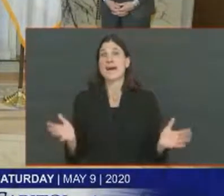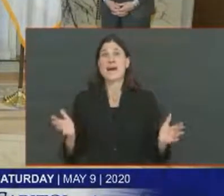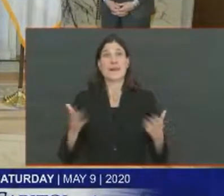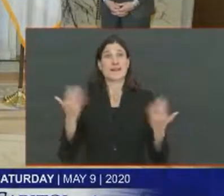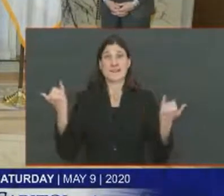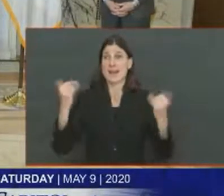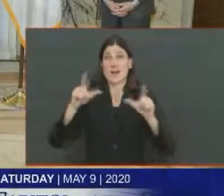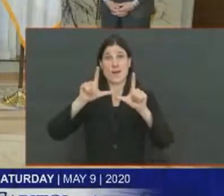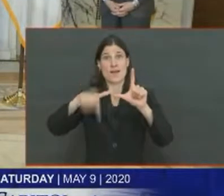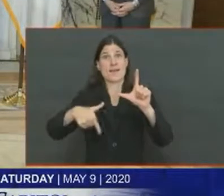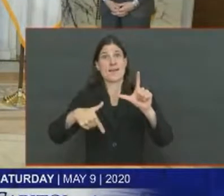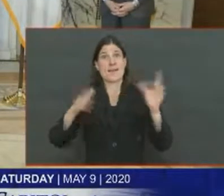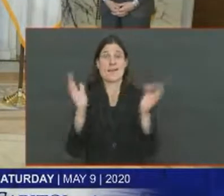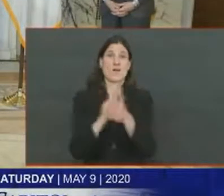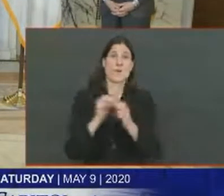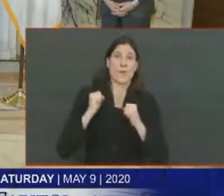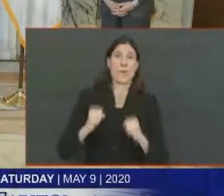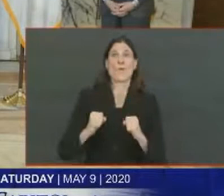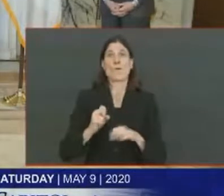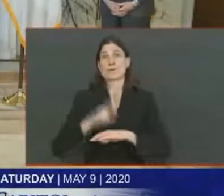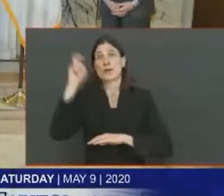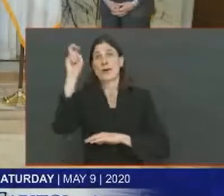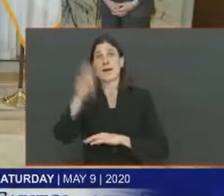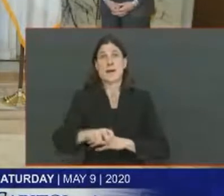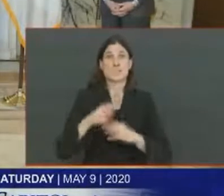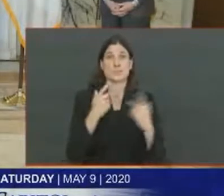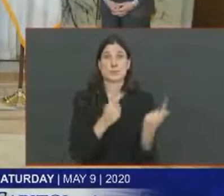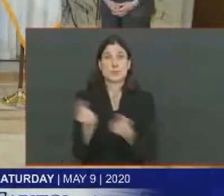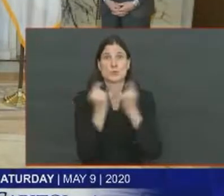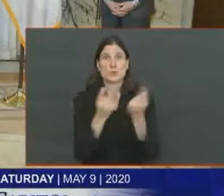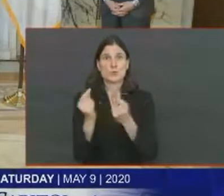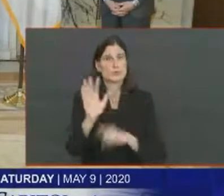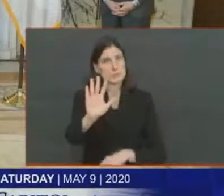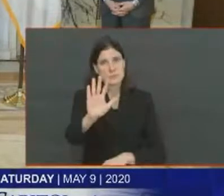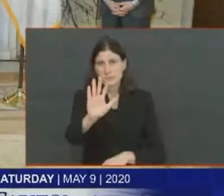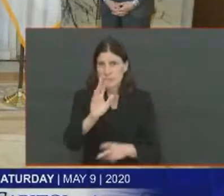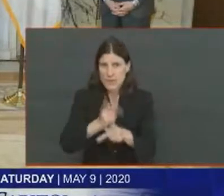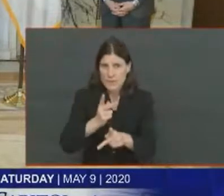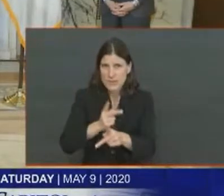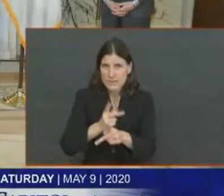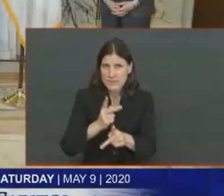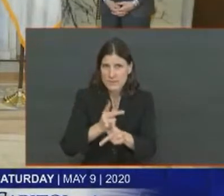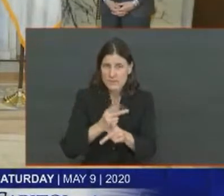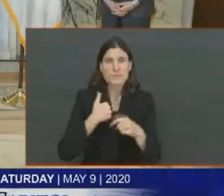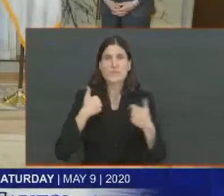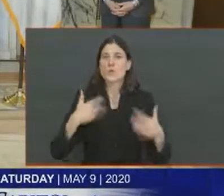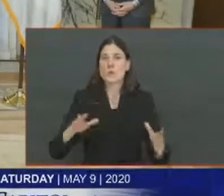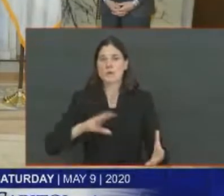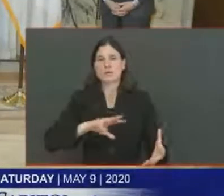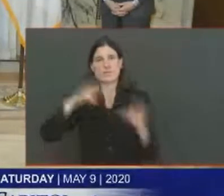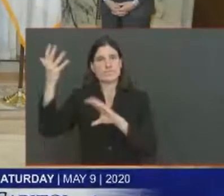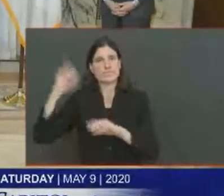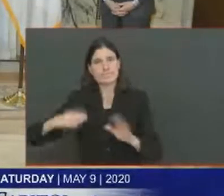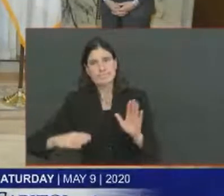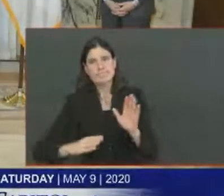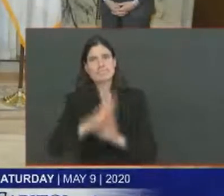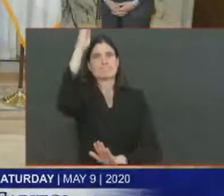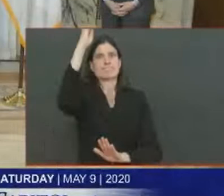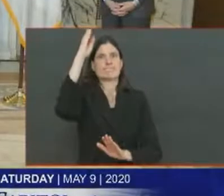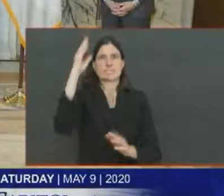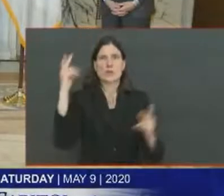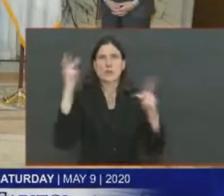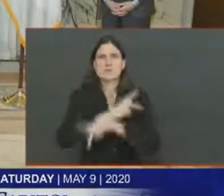of weeks is enormous. We risk going backwards. So let's go slow. The plan is to go slow and